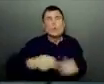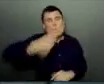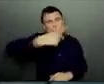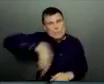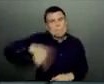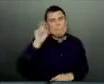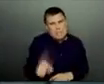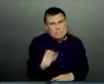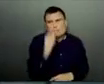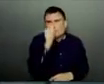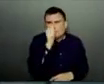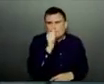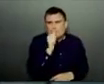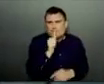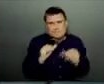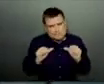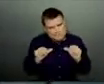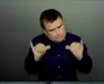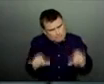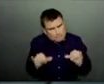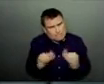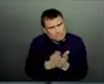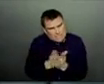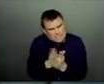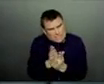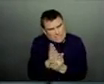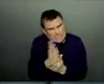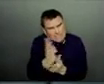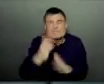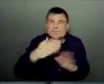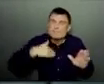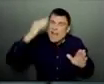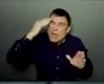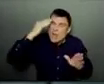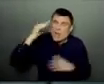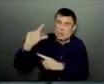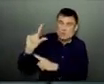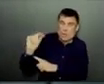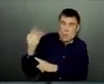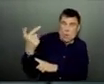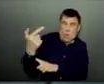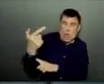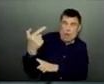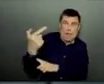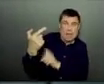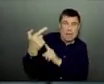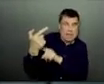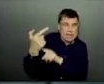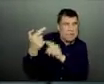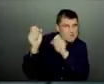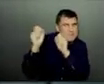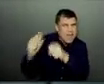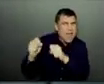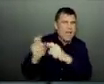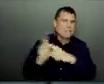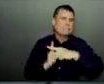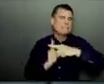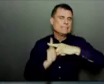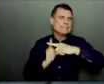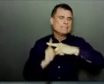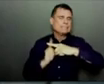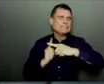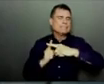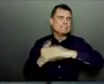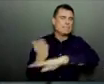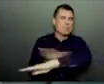on the right foot. 2020 has been hard on us. It has been hard on all of us. And this is no